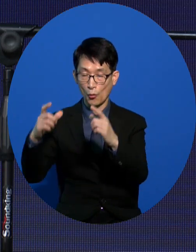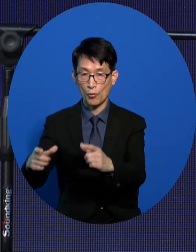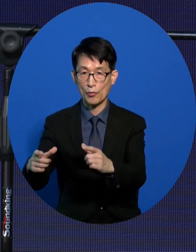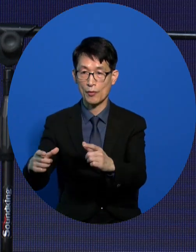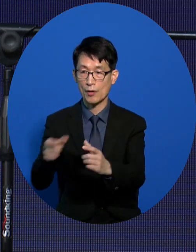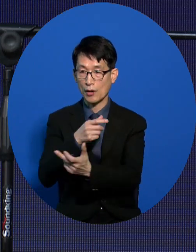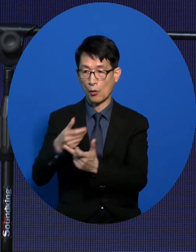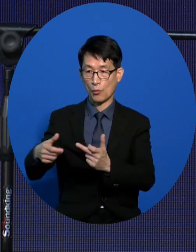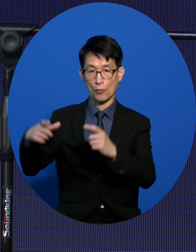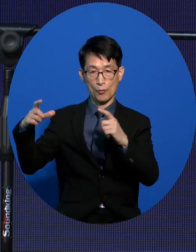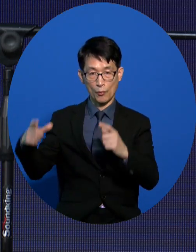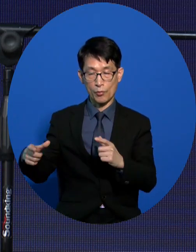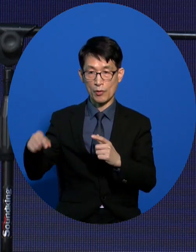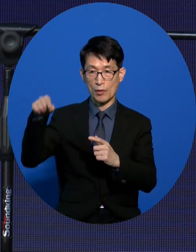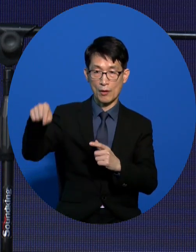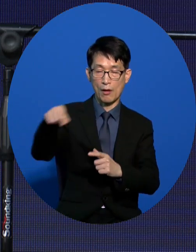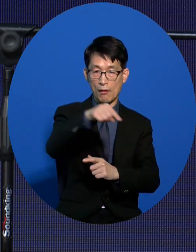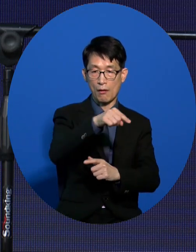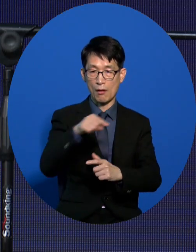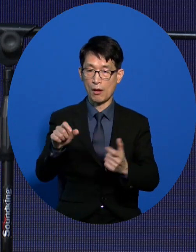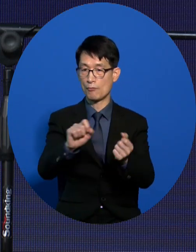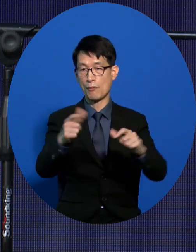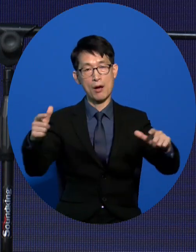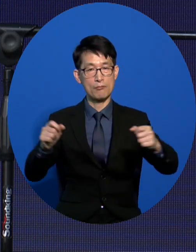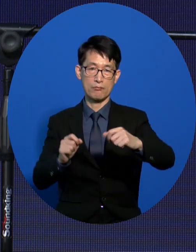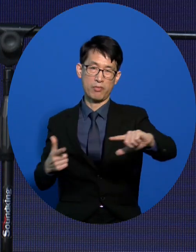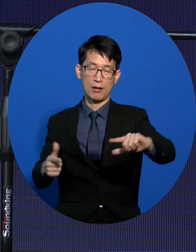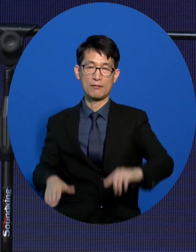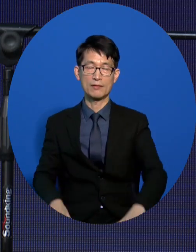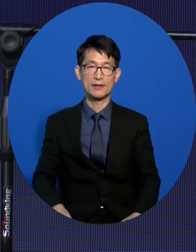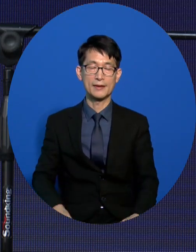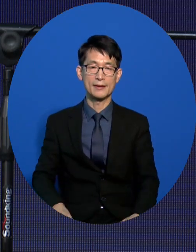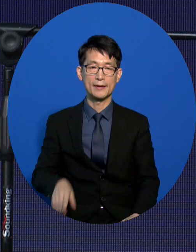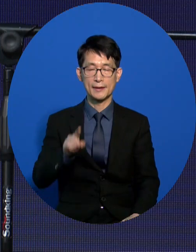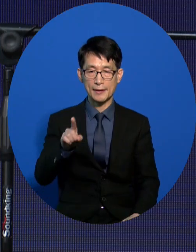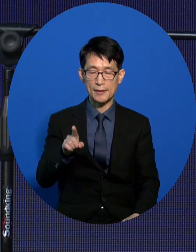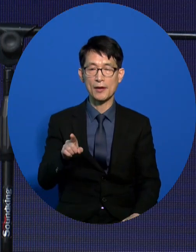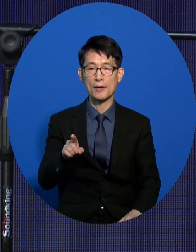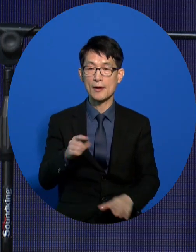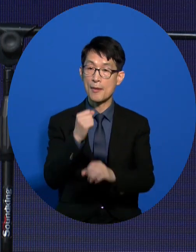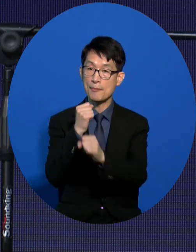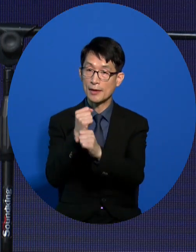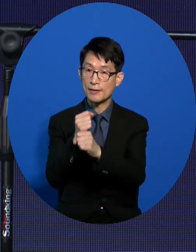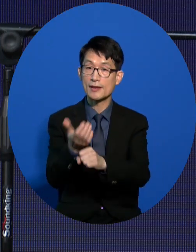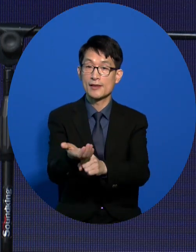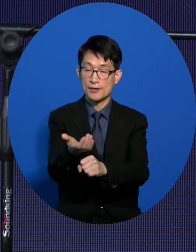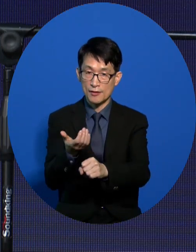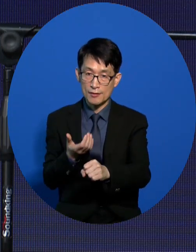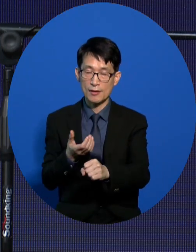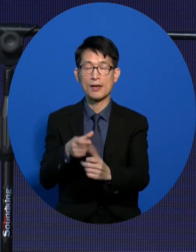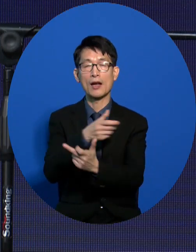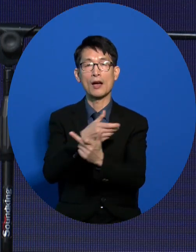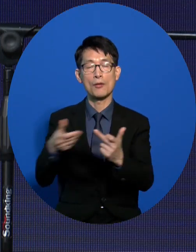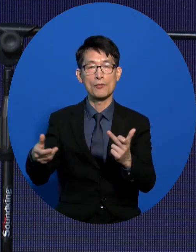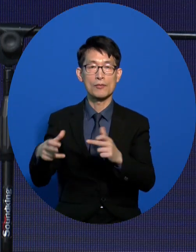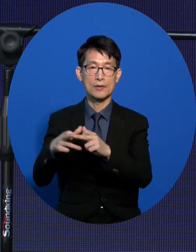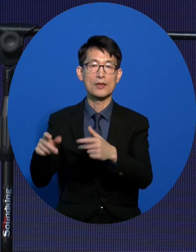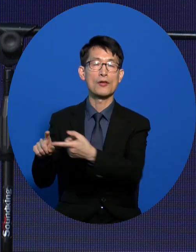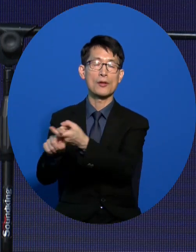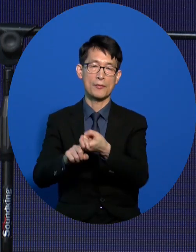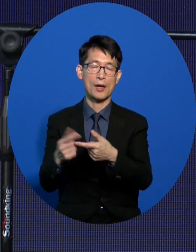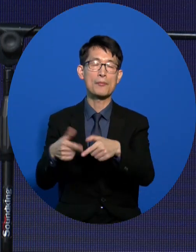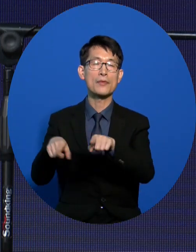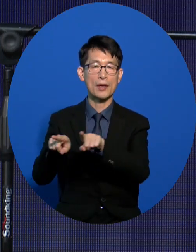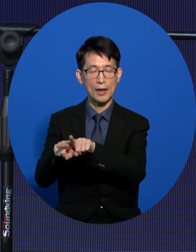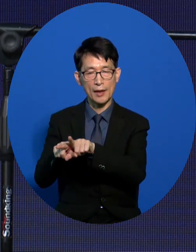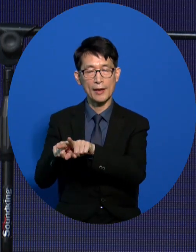please understand that the situation in the different provinces and localities are very different. So please make sure